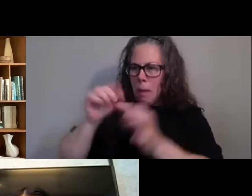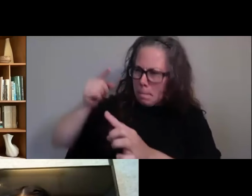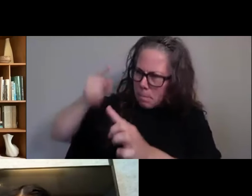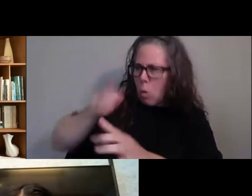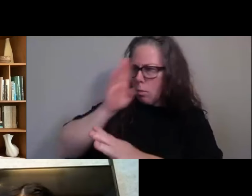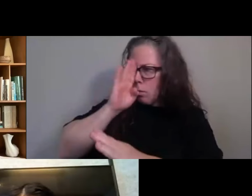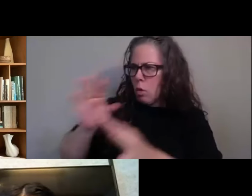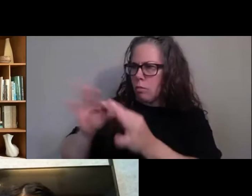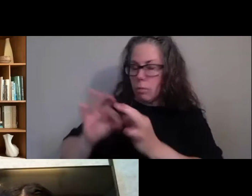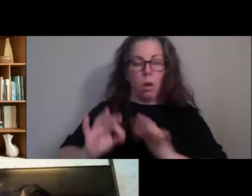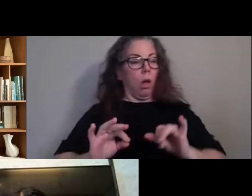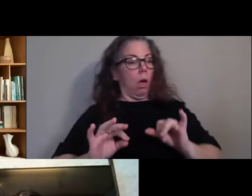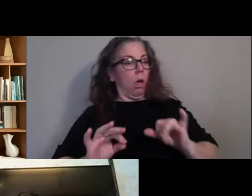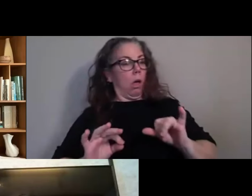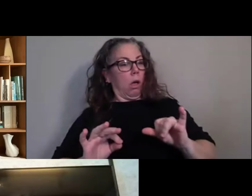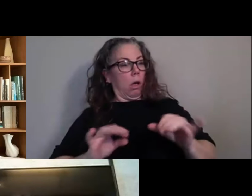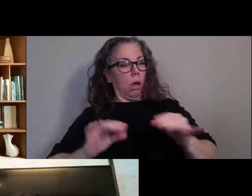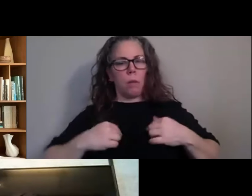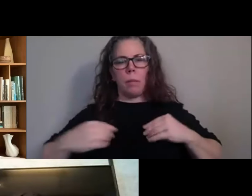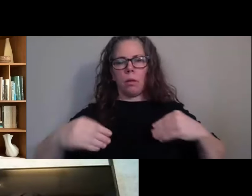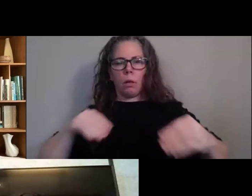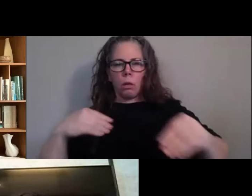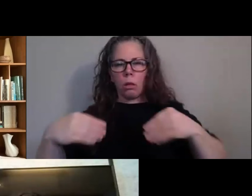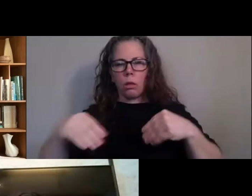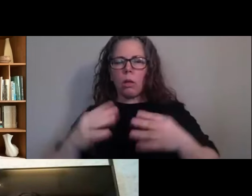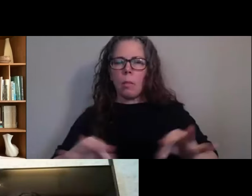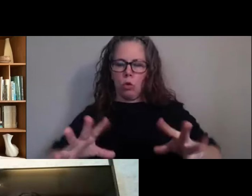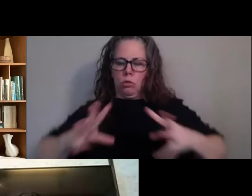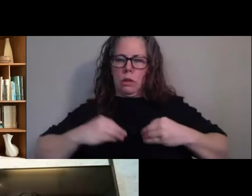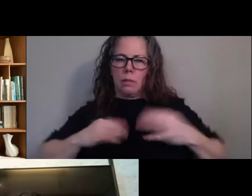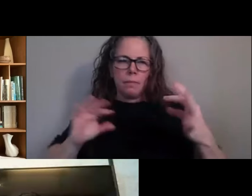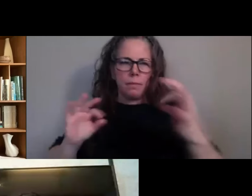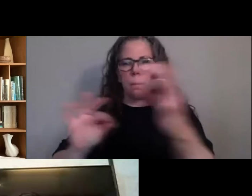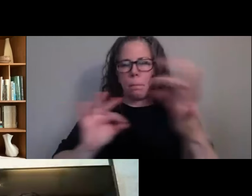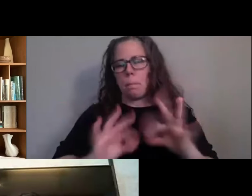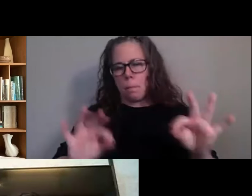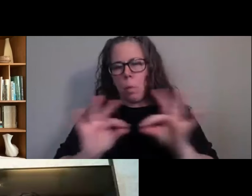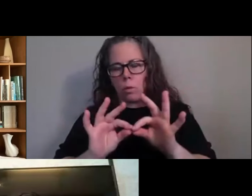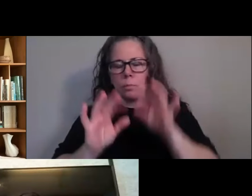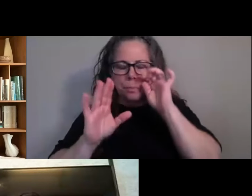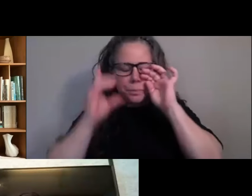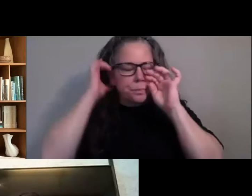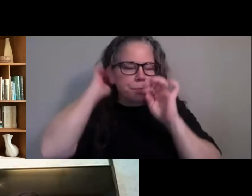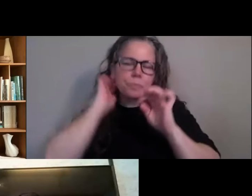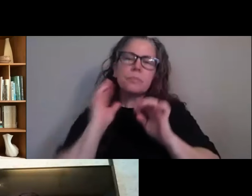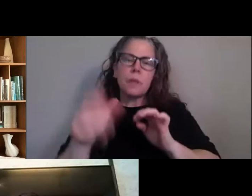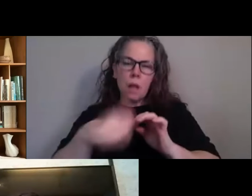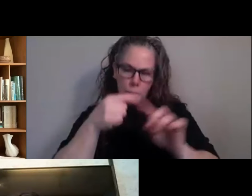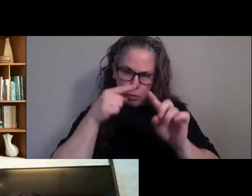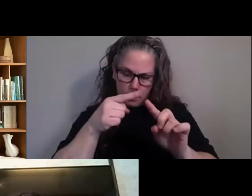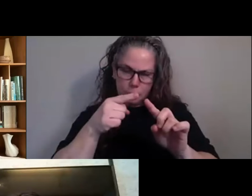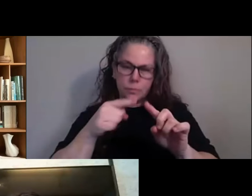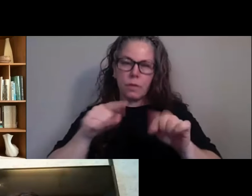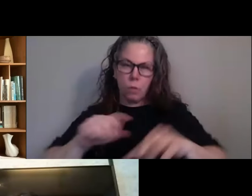And, you know, being nimble there and not, and being okay with getting that feedback, I think is really important. The other thing I'm going to say